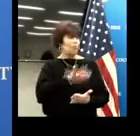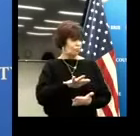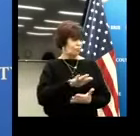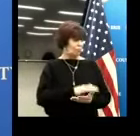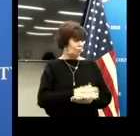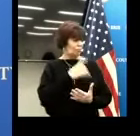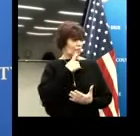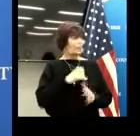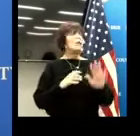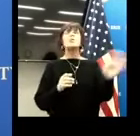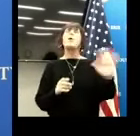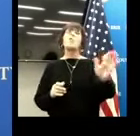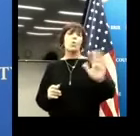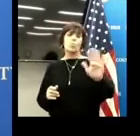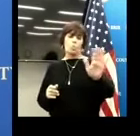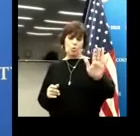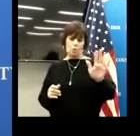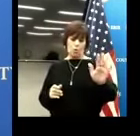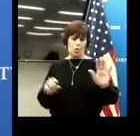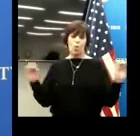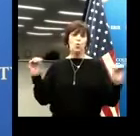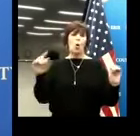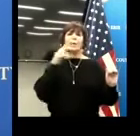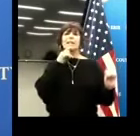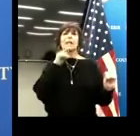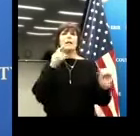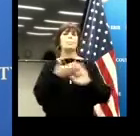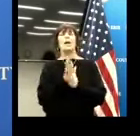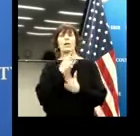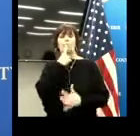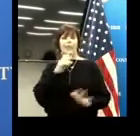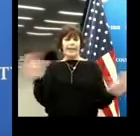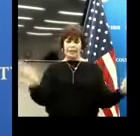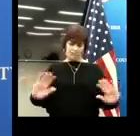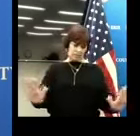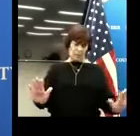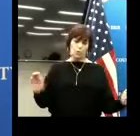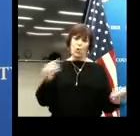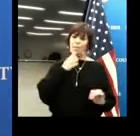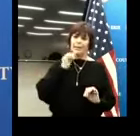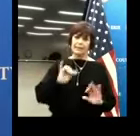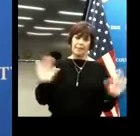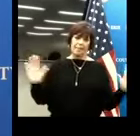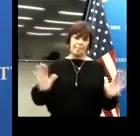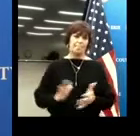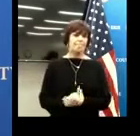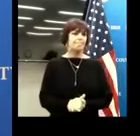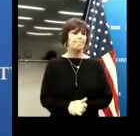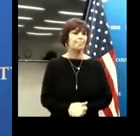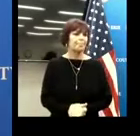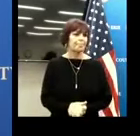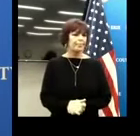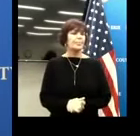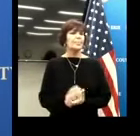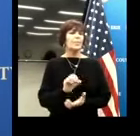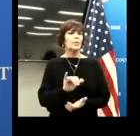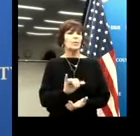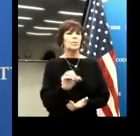No one recommended moving in the entire region into the red zone at this point. No